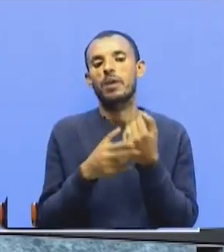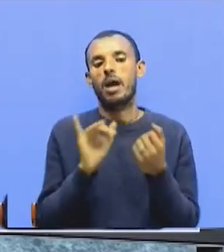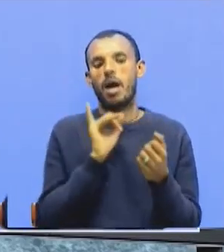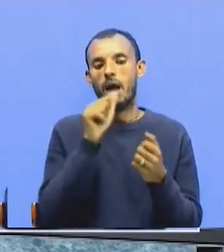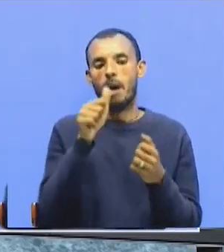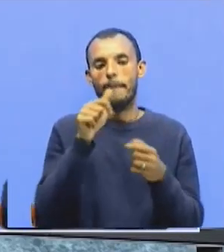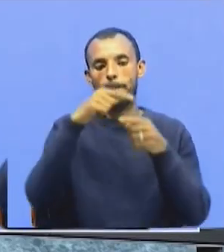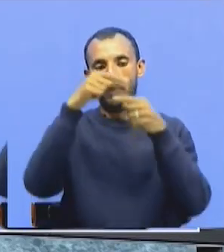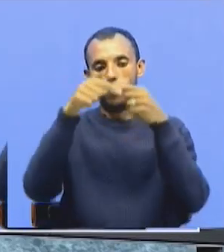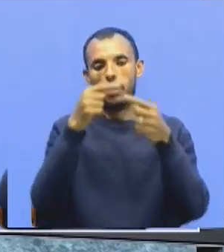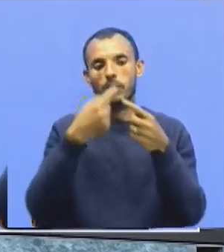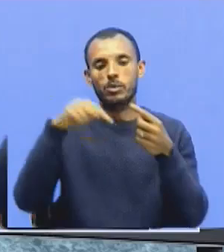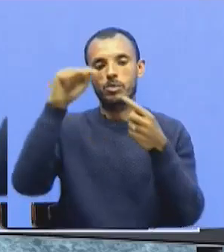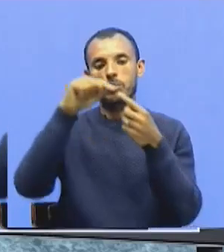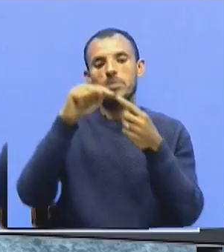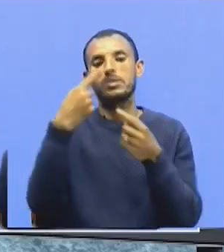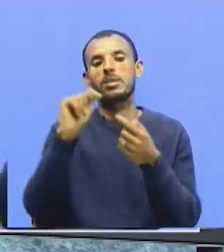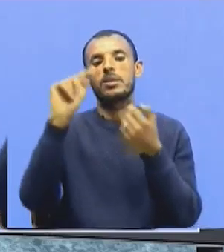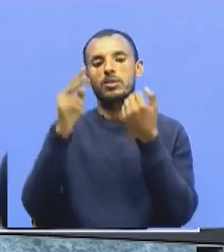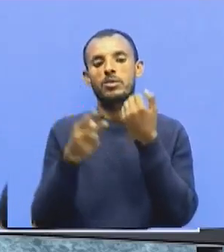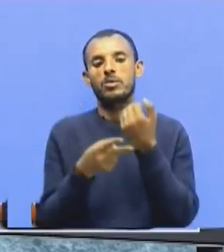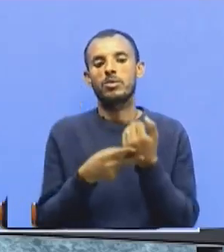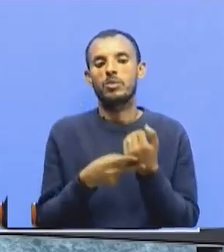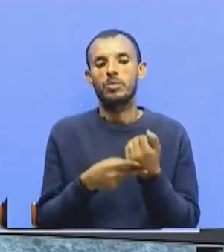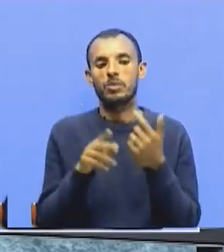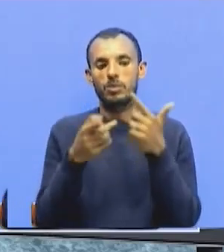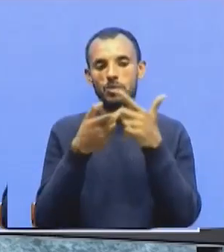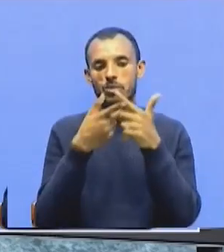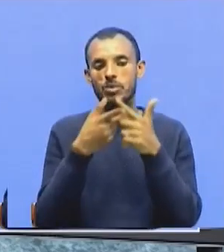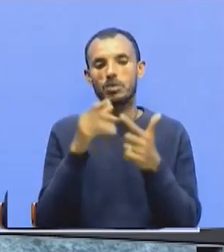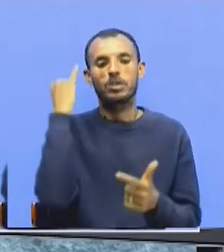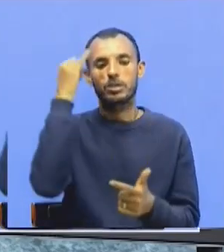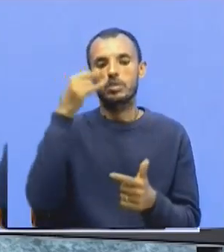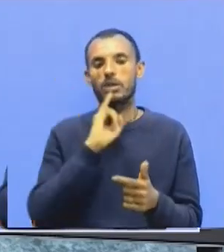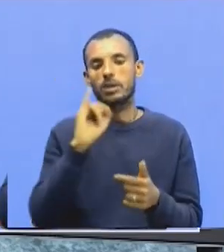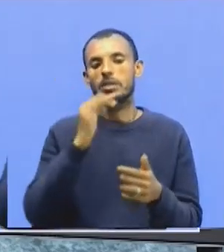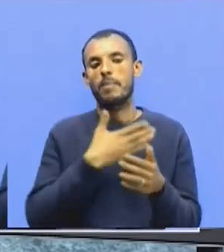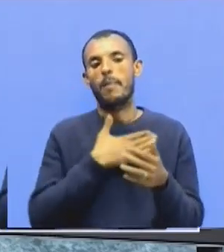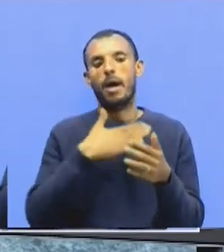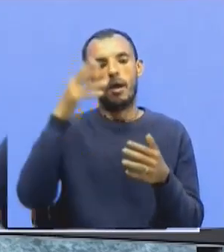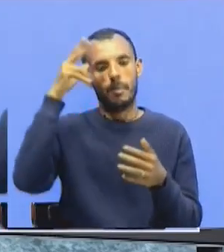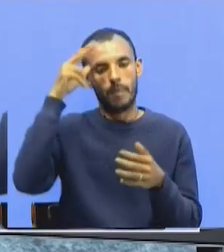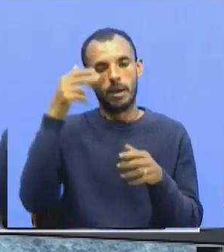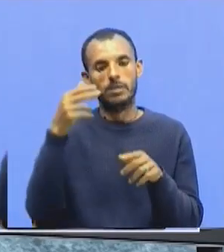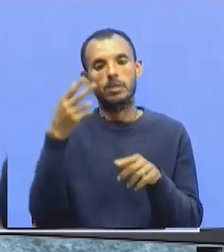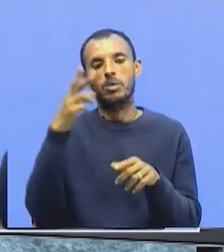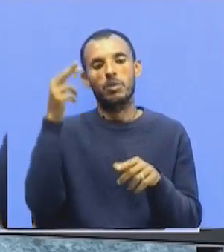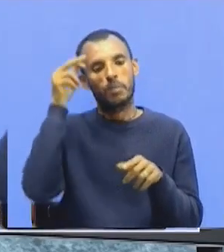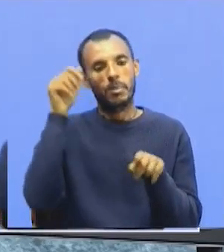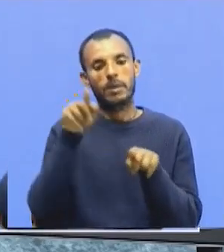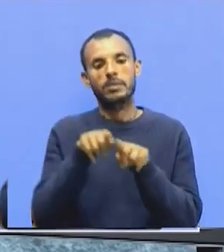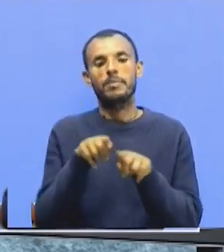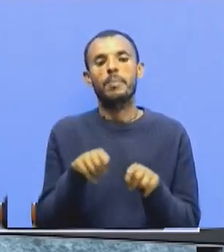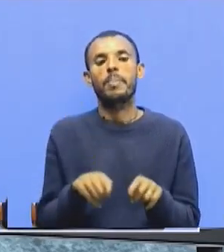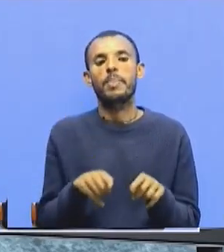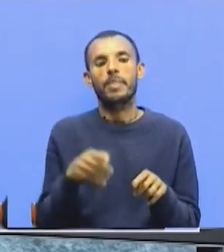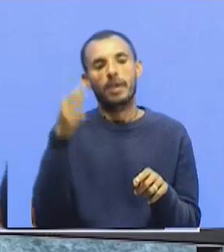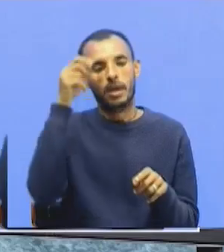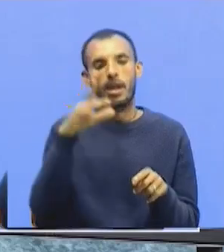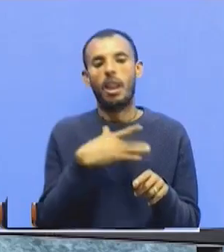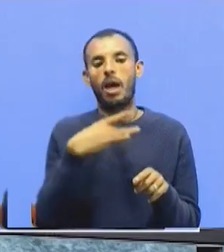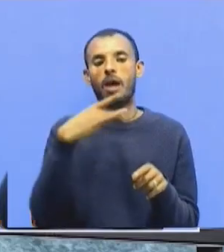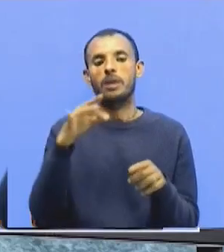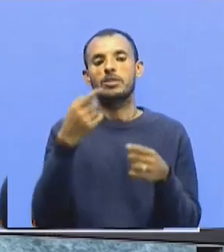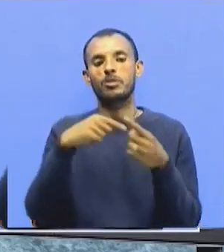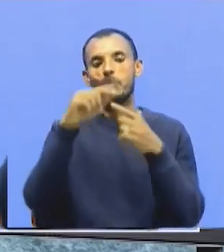I am going to the store. John is my brother. John is my brother. He likes